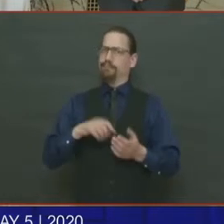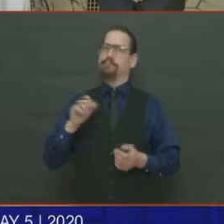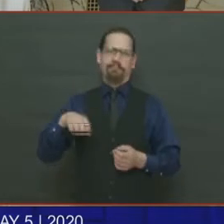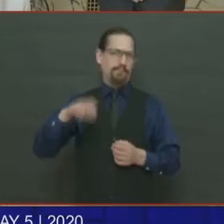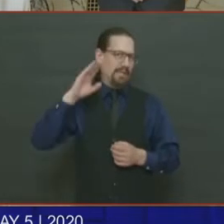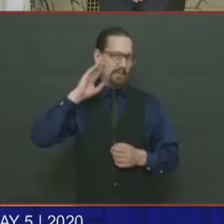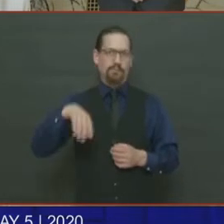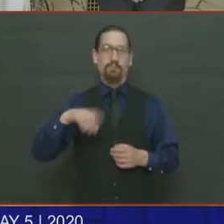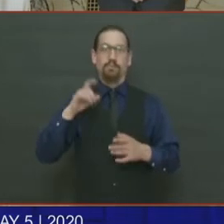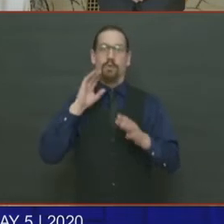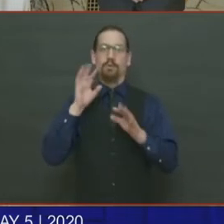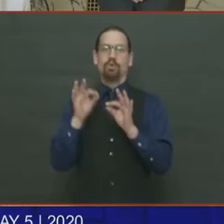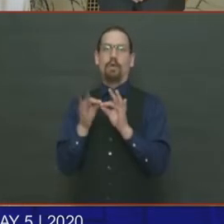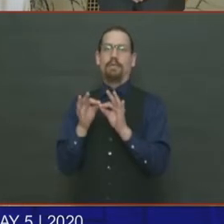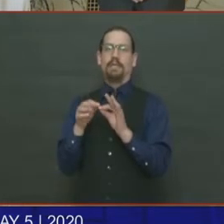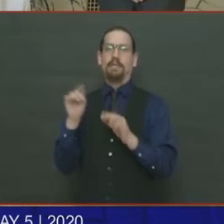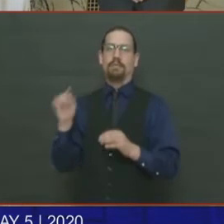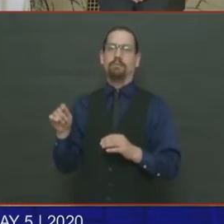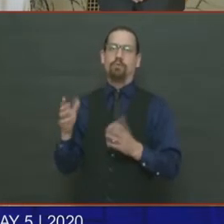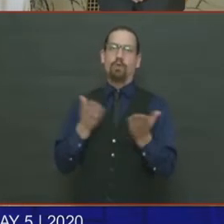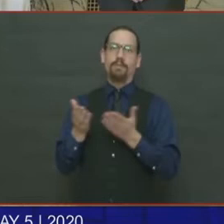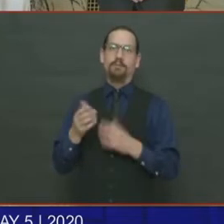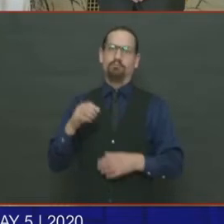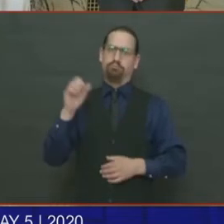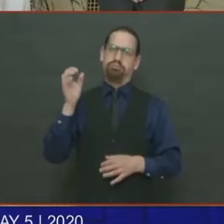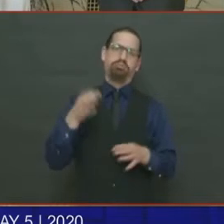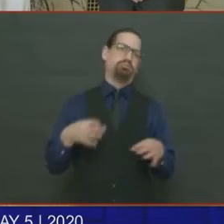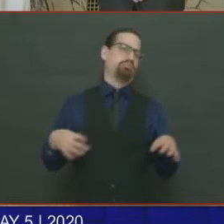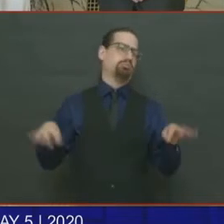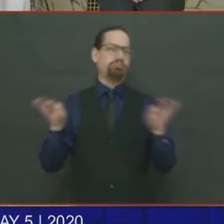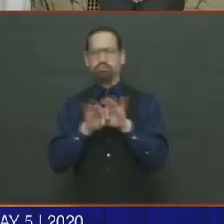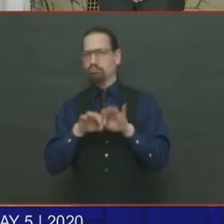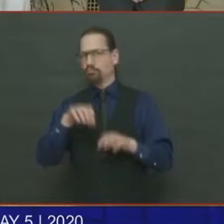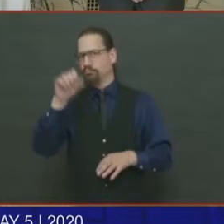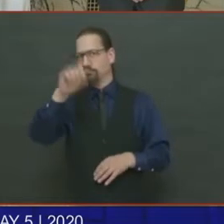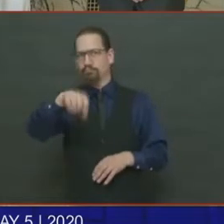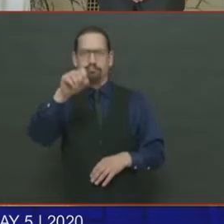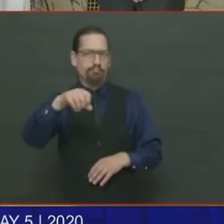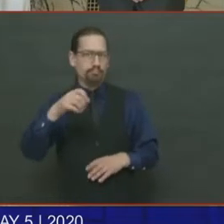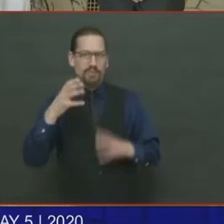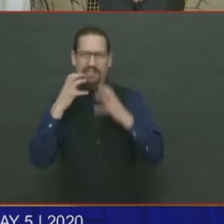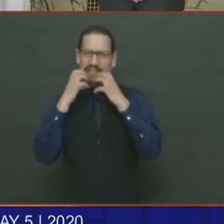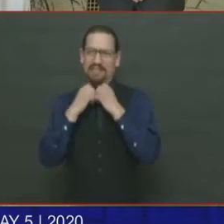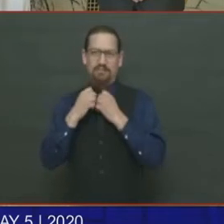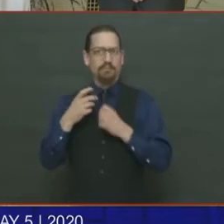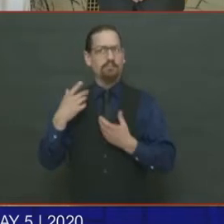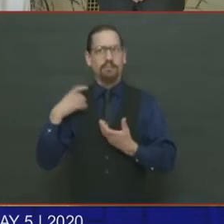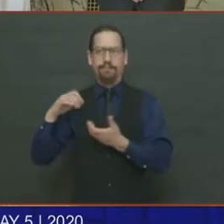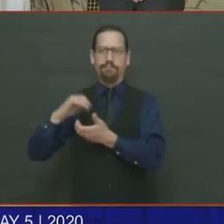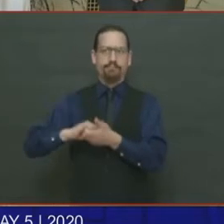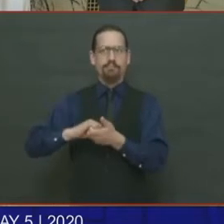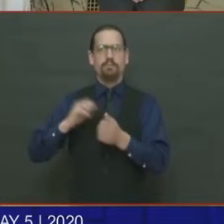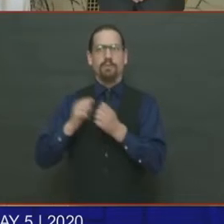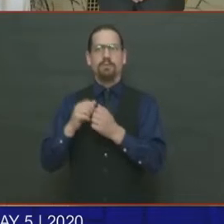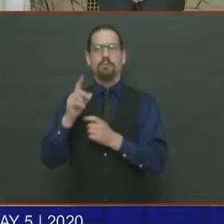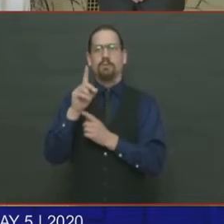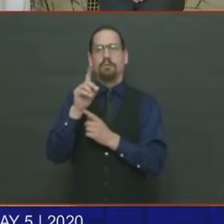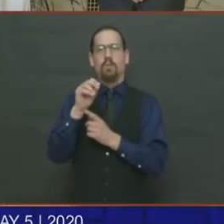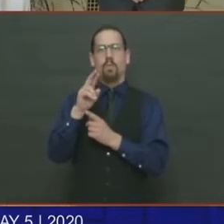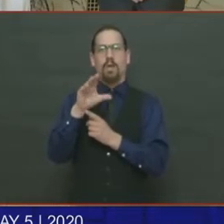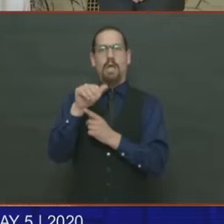services available. So we always value partners such as Dorcas and many others, and